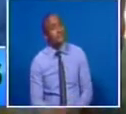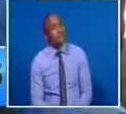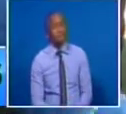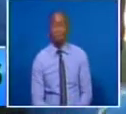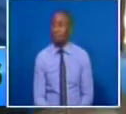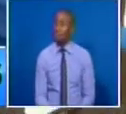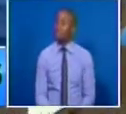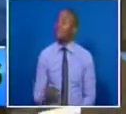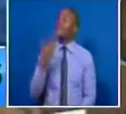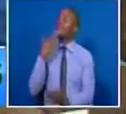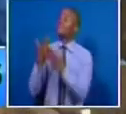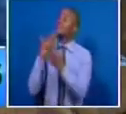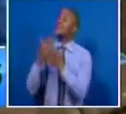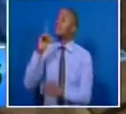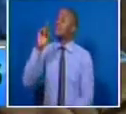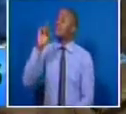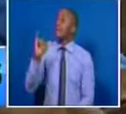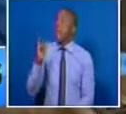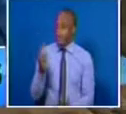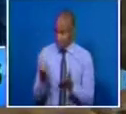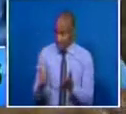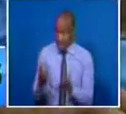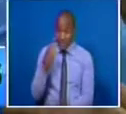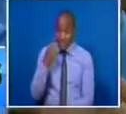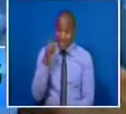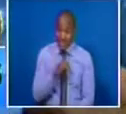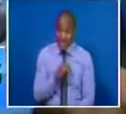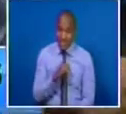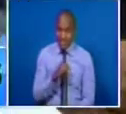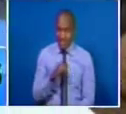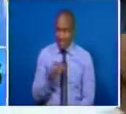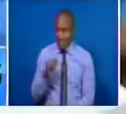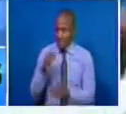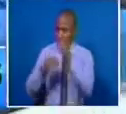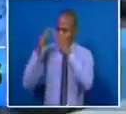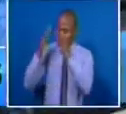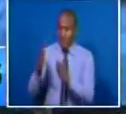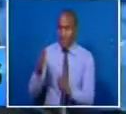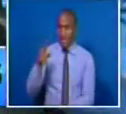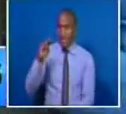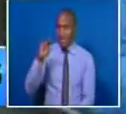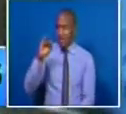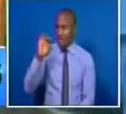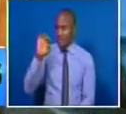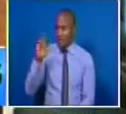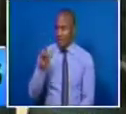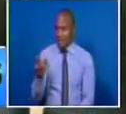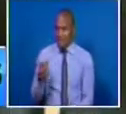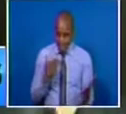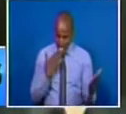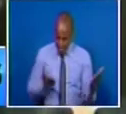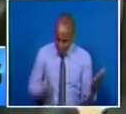Naam, shukran sana Larry Mado kwa upande wa pili wa studio. Kama unavyoona tuko naye Professor Michael Wenene ambaye ni mgombea huru kidogo